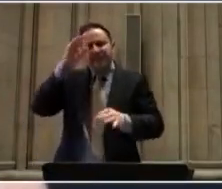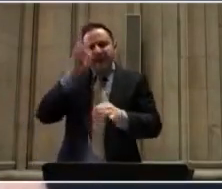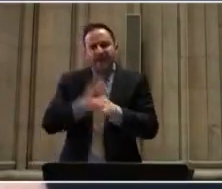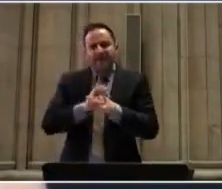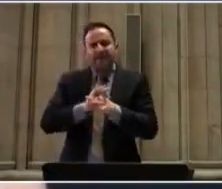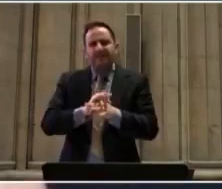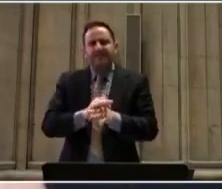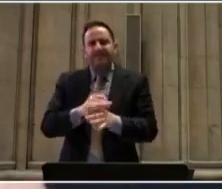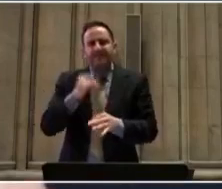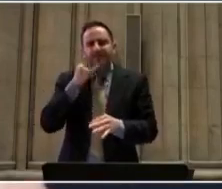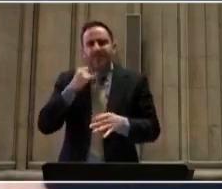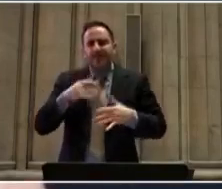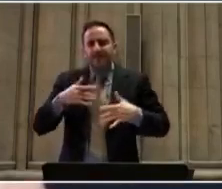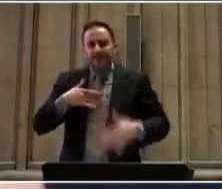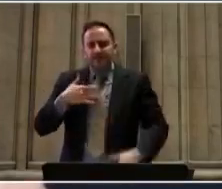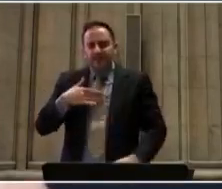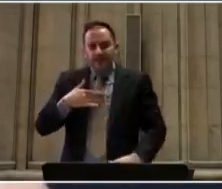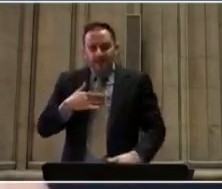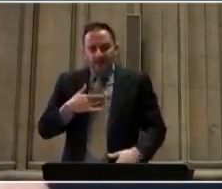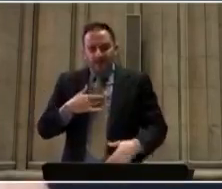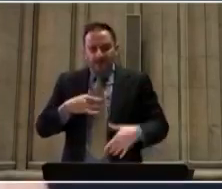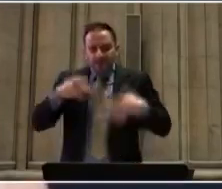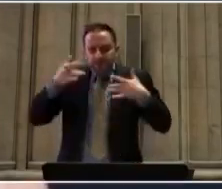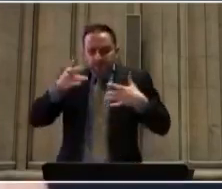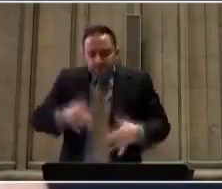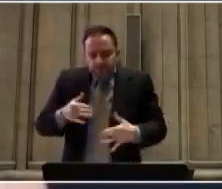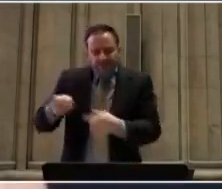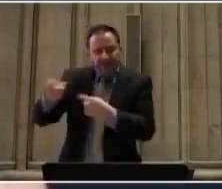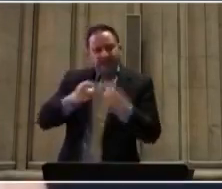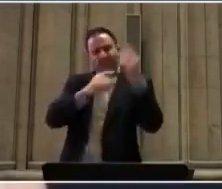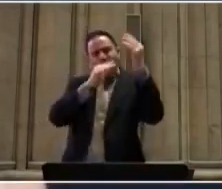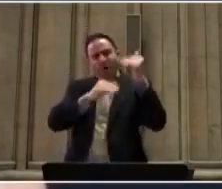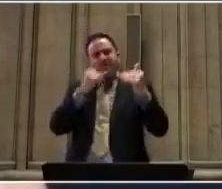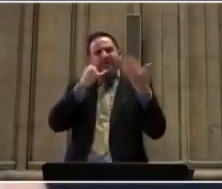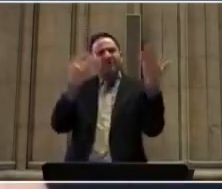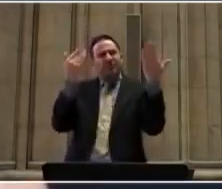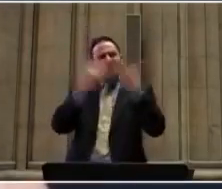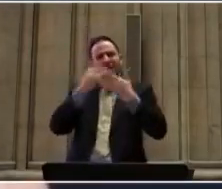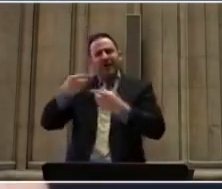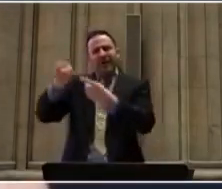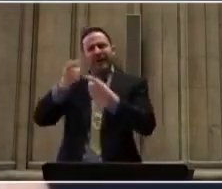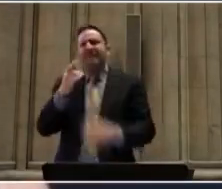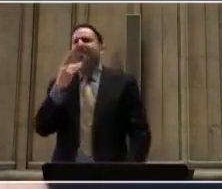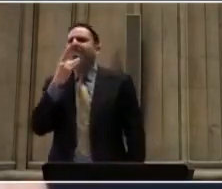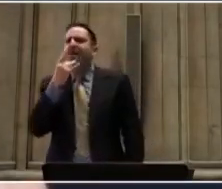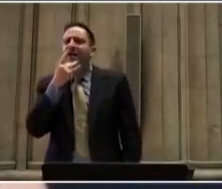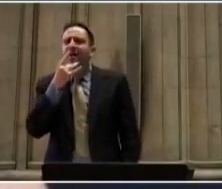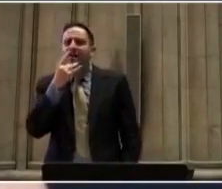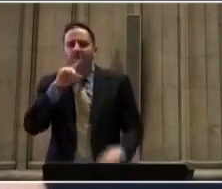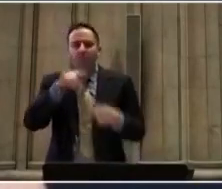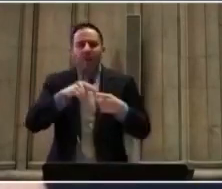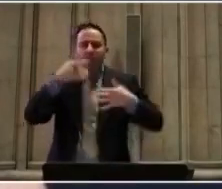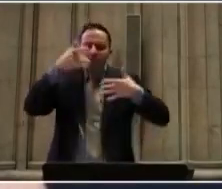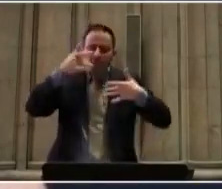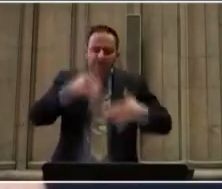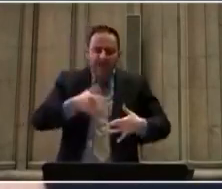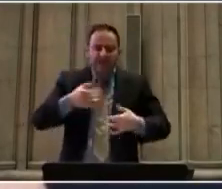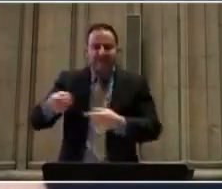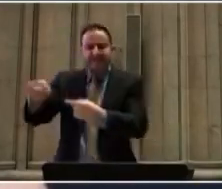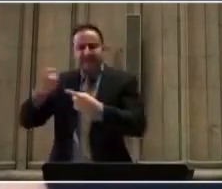there is despair, hope. Where there is darkness, light. Where there is sadness,